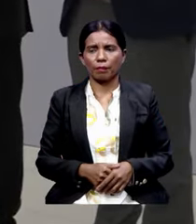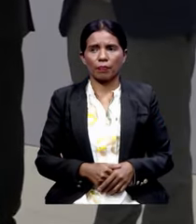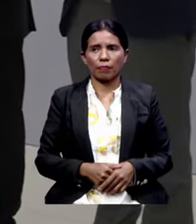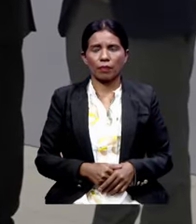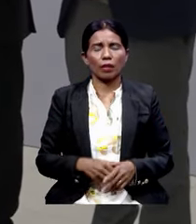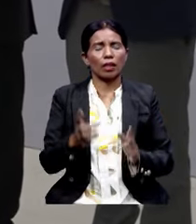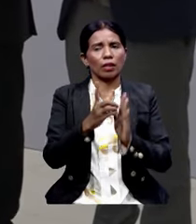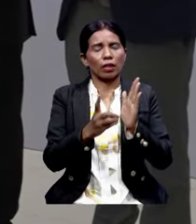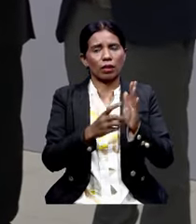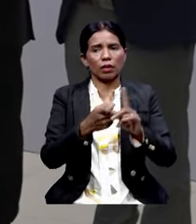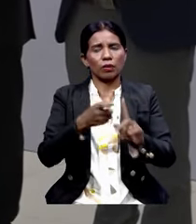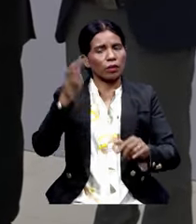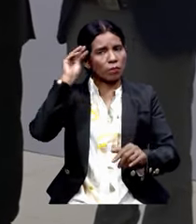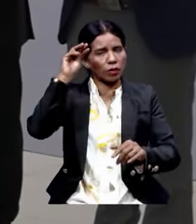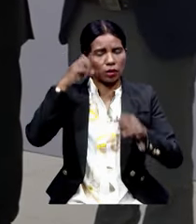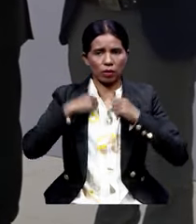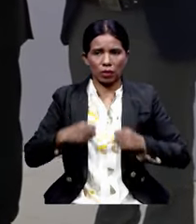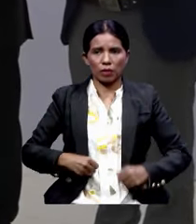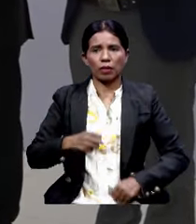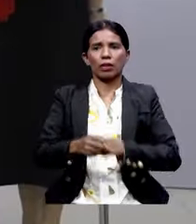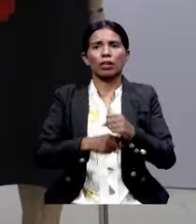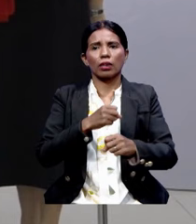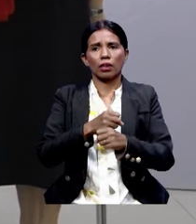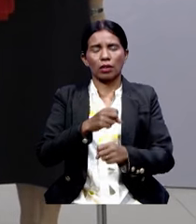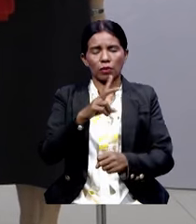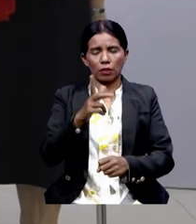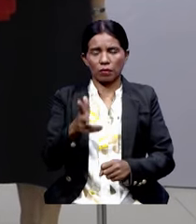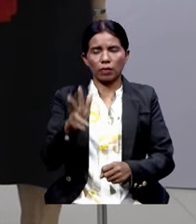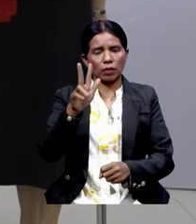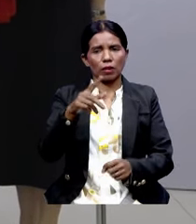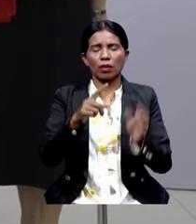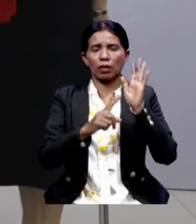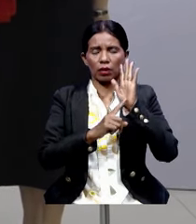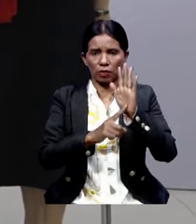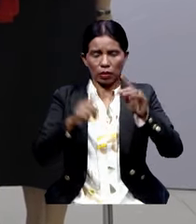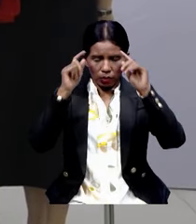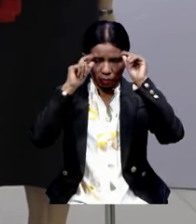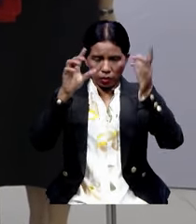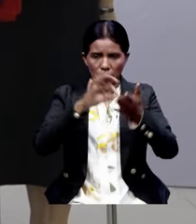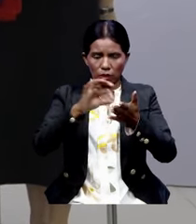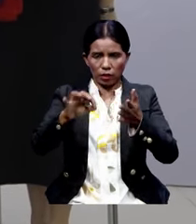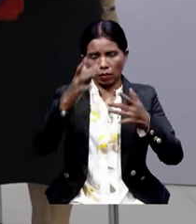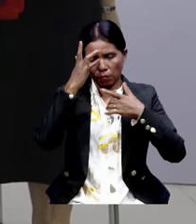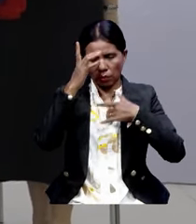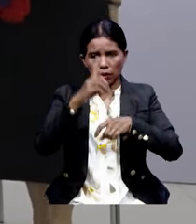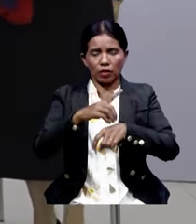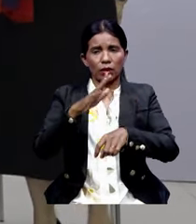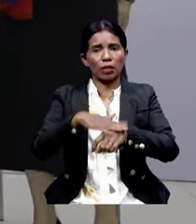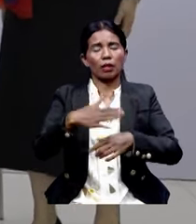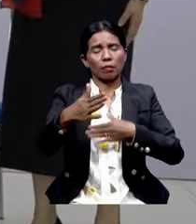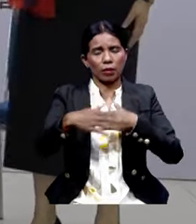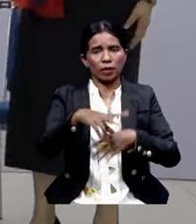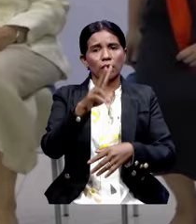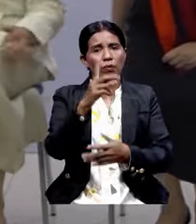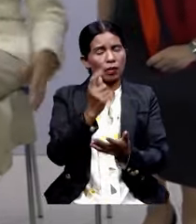Dado Zeral Husi Ministério Saúde e Hatina Rihunrua Ruanulu Resintolu Hatudo. Timor-Leste resista moras dengue basic Rihunrua,